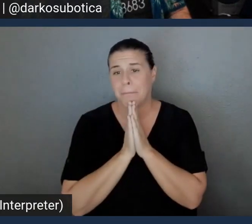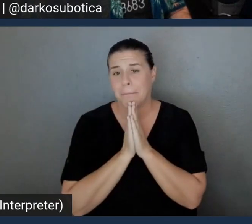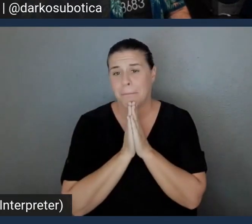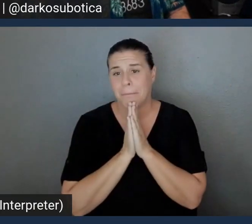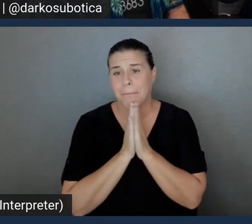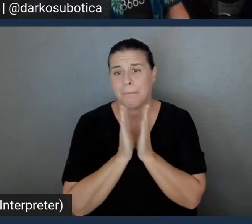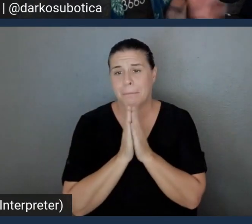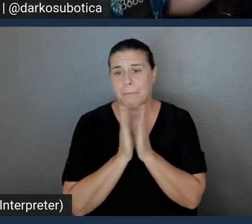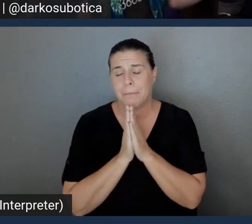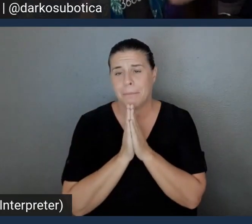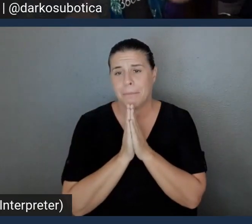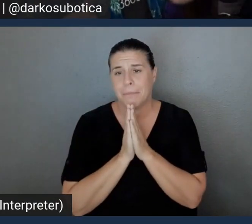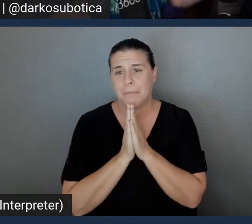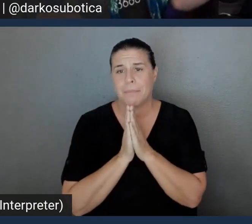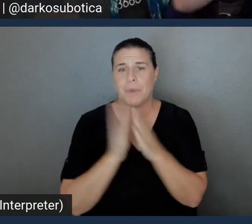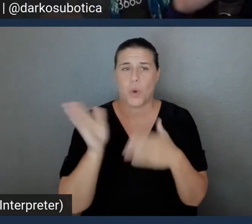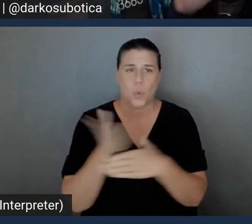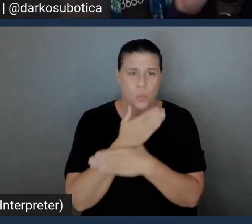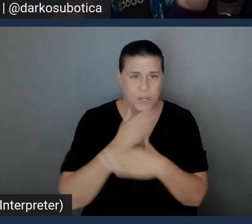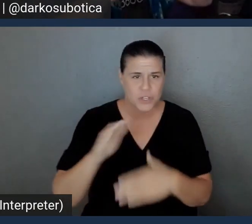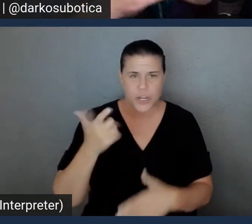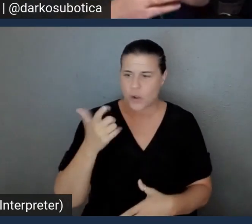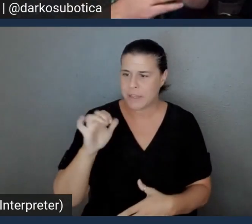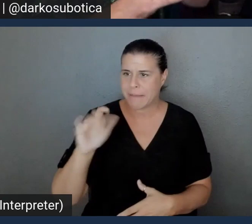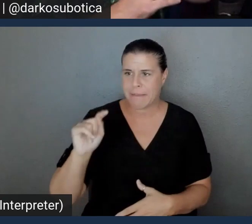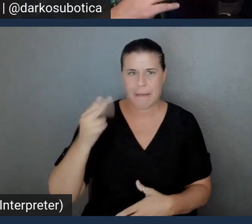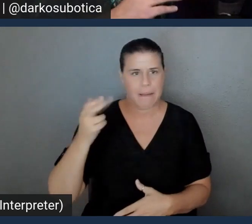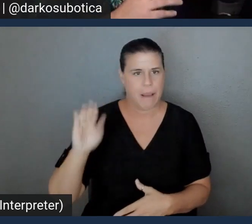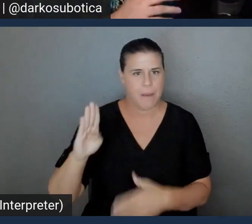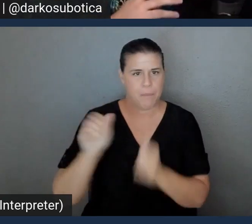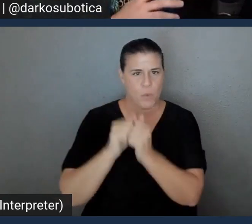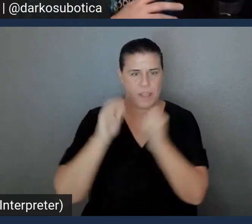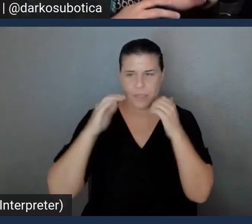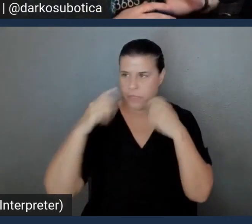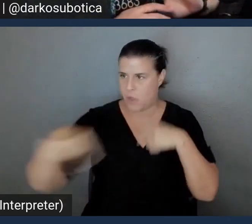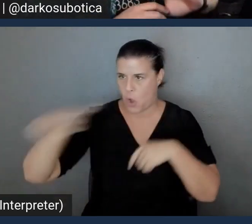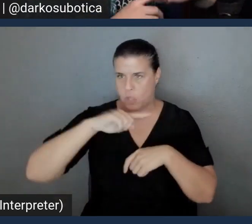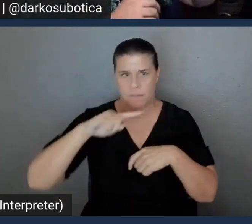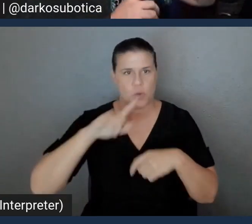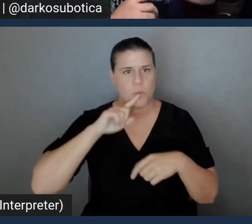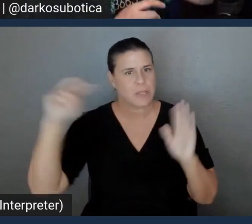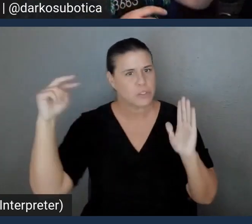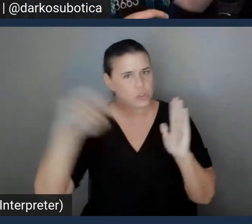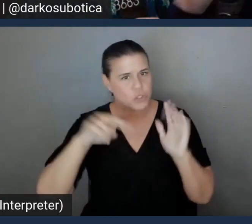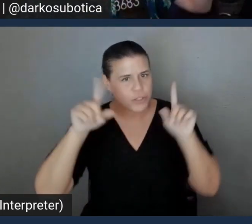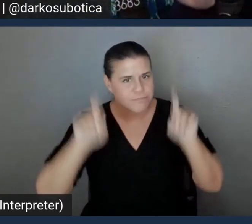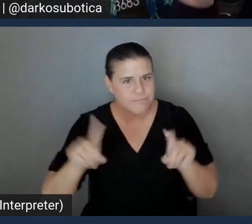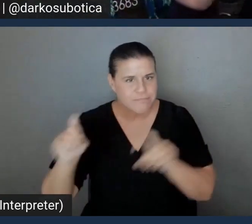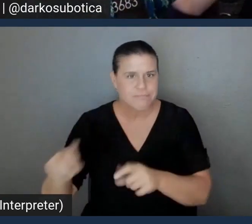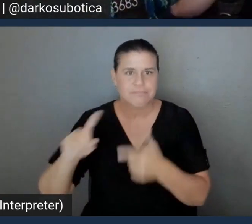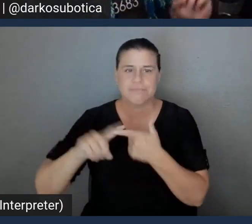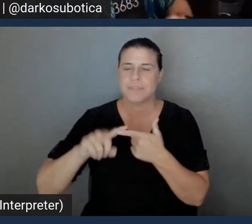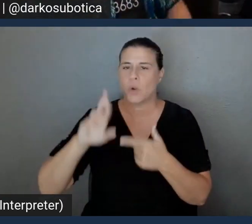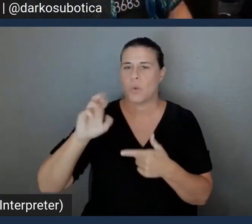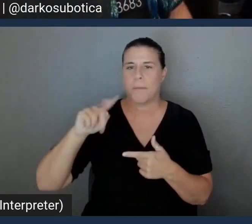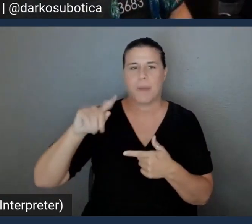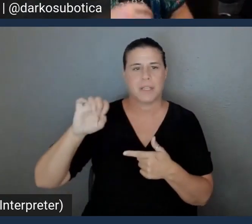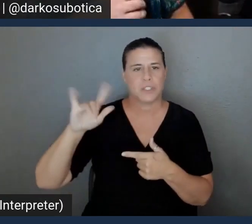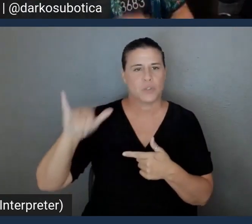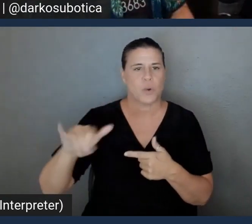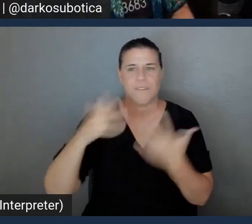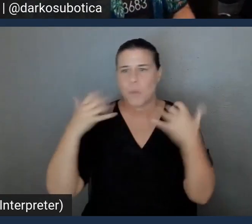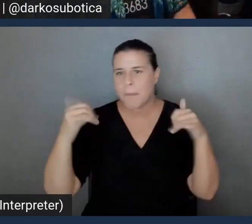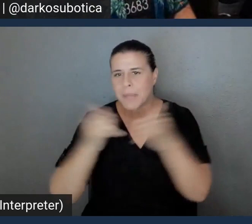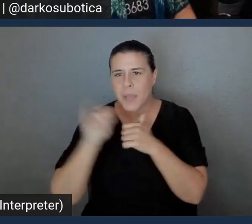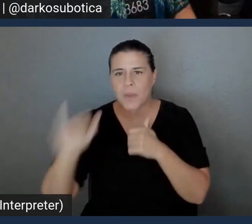I think we've shared the GitHub to the audience, so make sure to check it out. Check out the repository if you want to play around with this. I